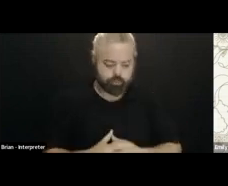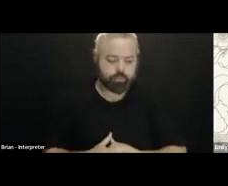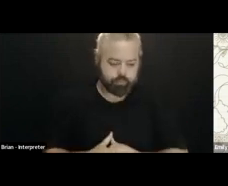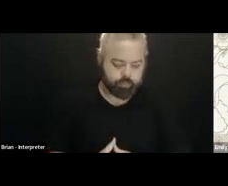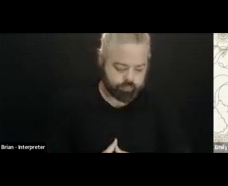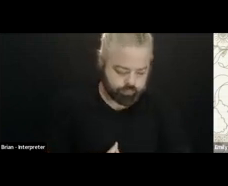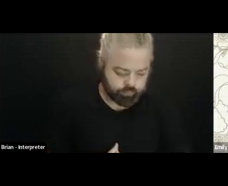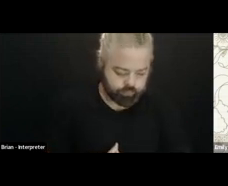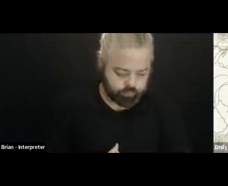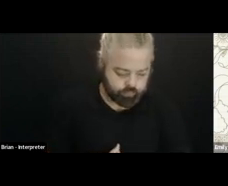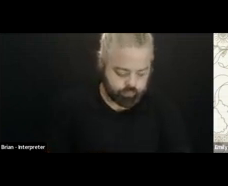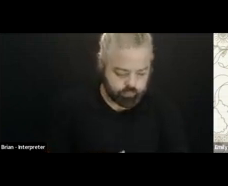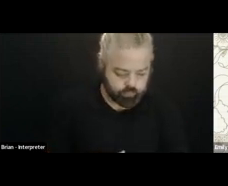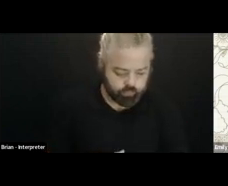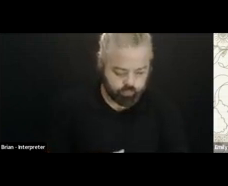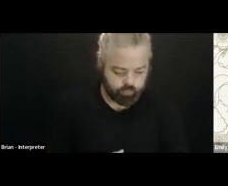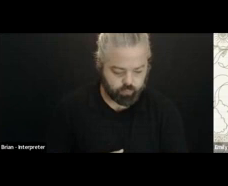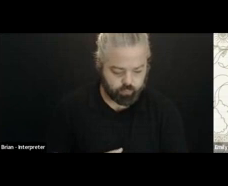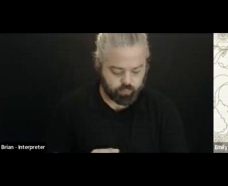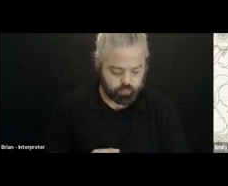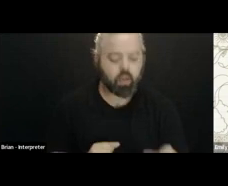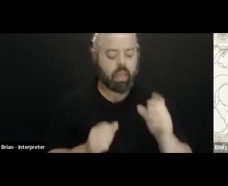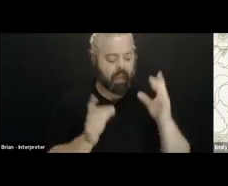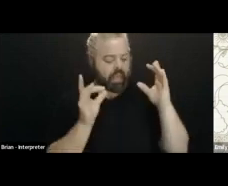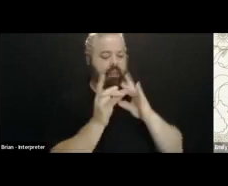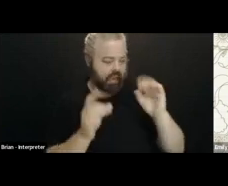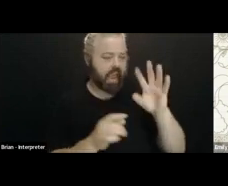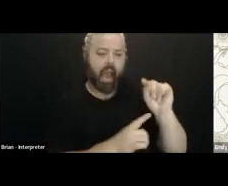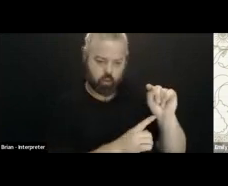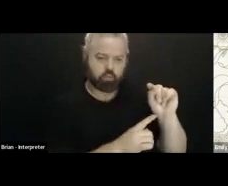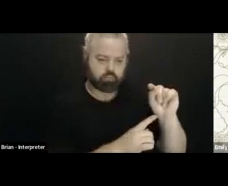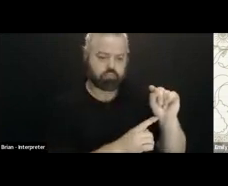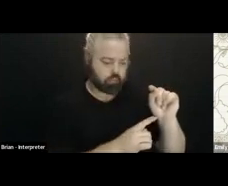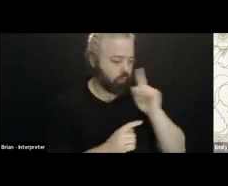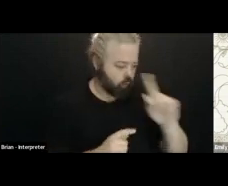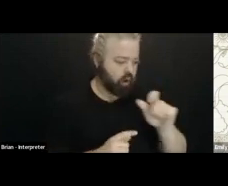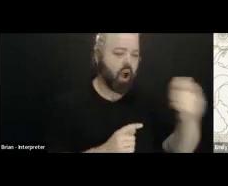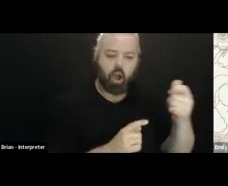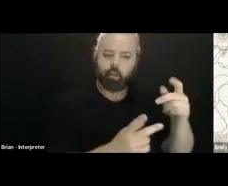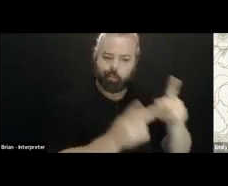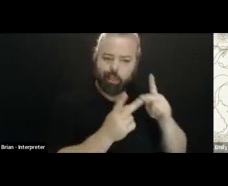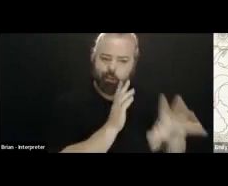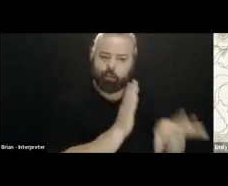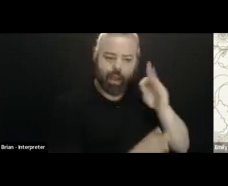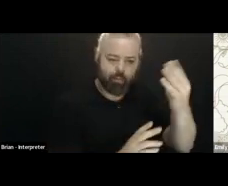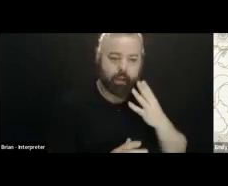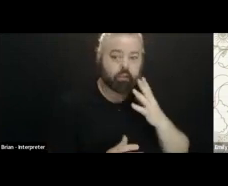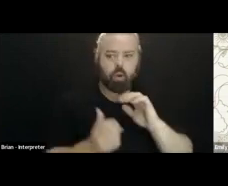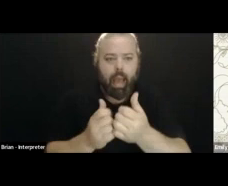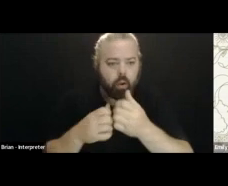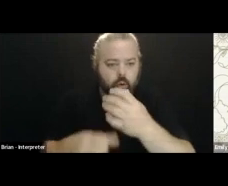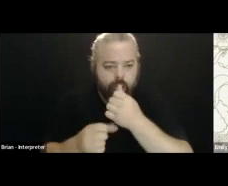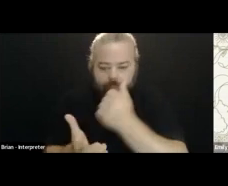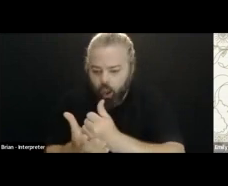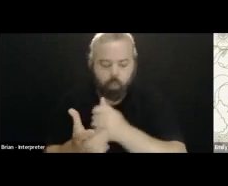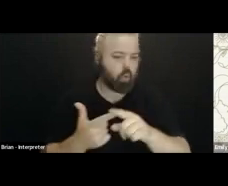Always make sure to link out for another avenue for information. So for example, like how to get help or how to read more. Giving